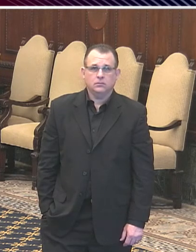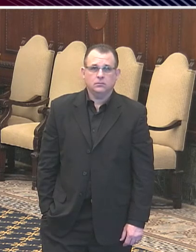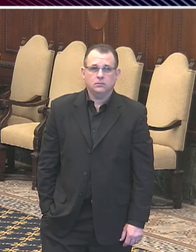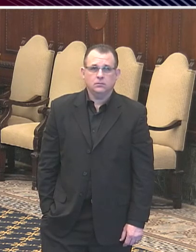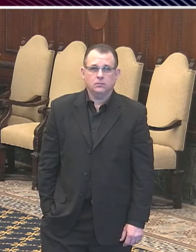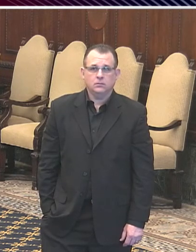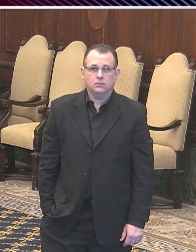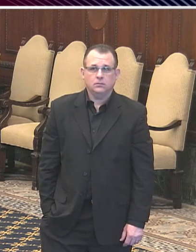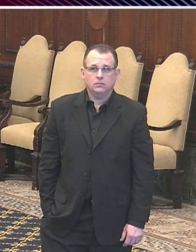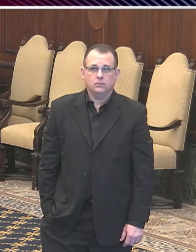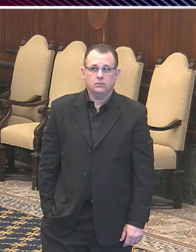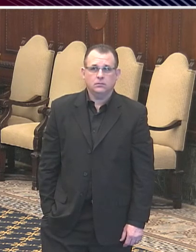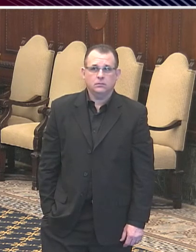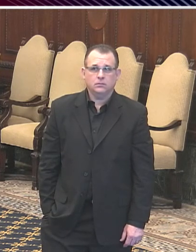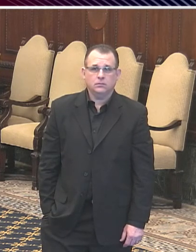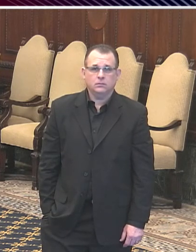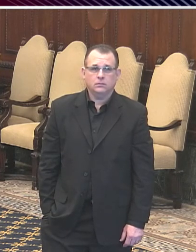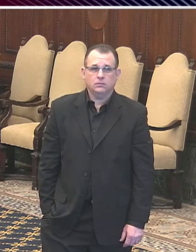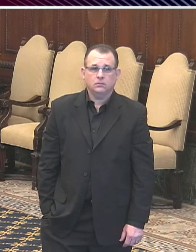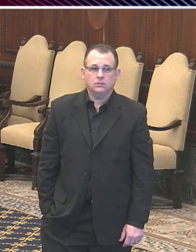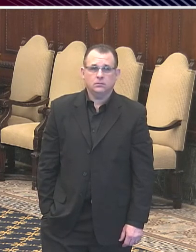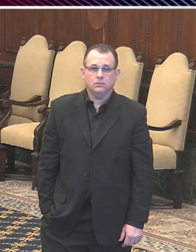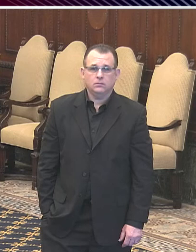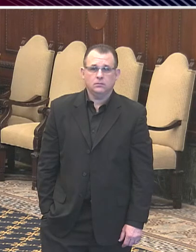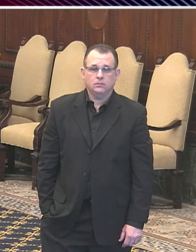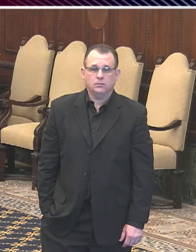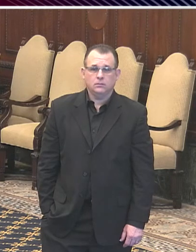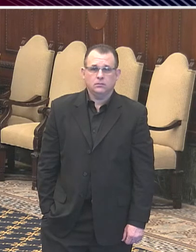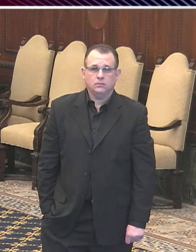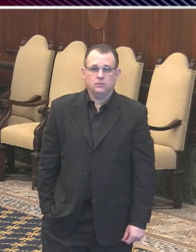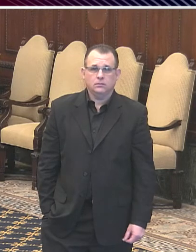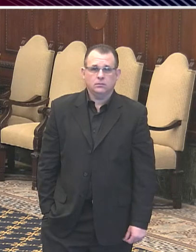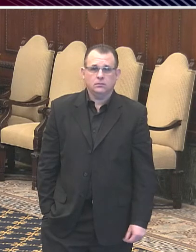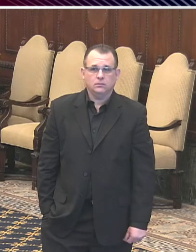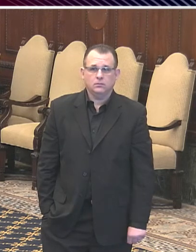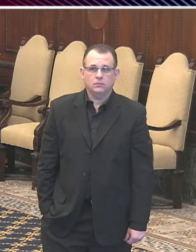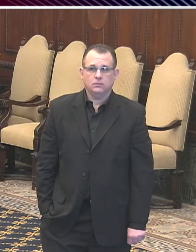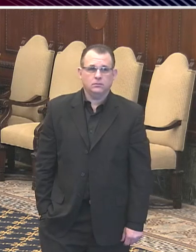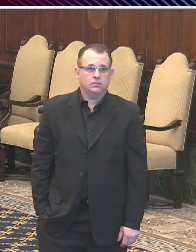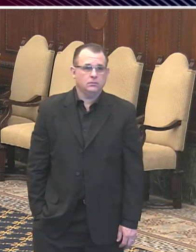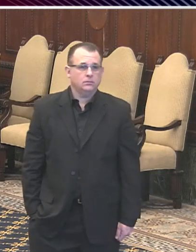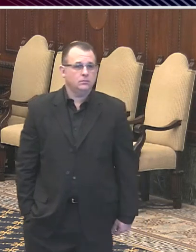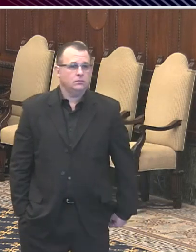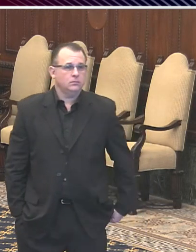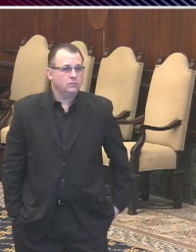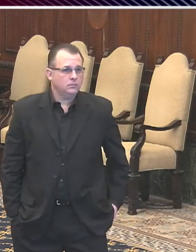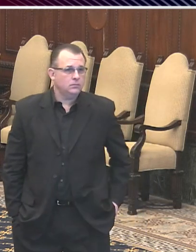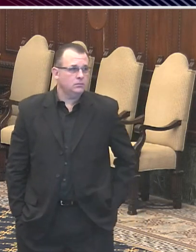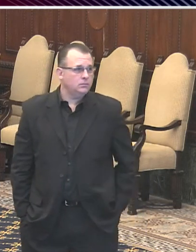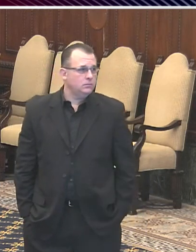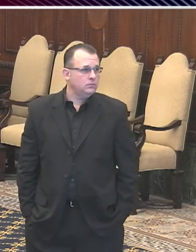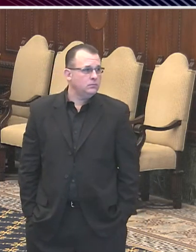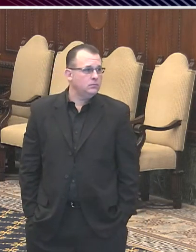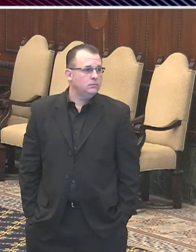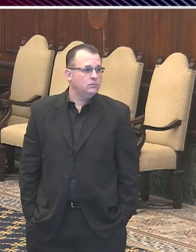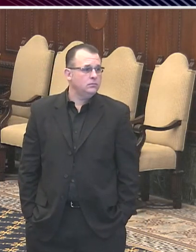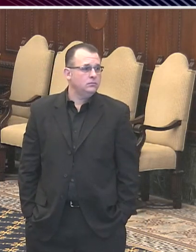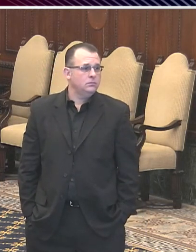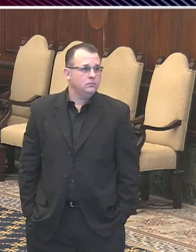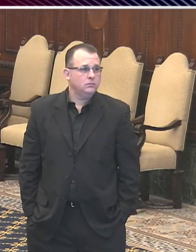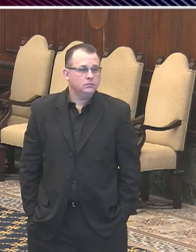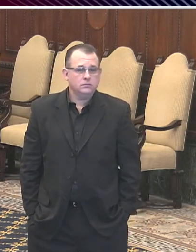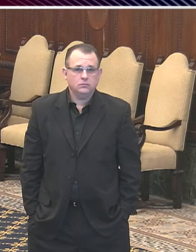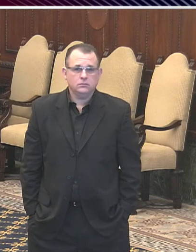distribución de mascarillas de tela para su uso en observancia de las directrices que ha dirigido la CDC y las otras